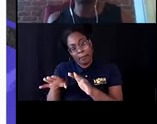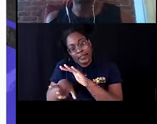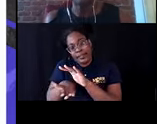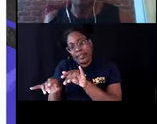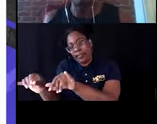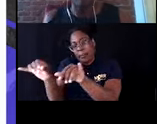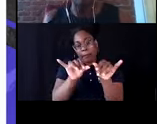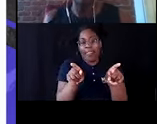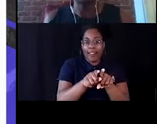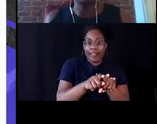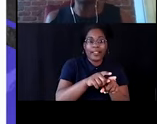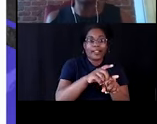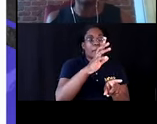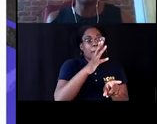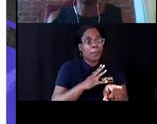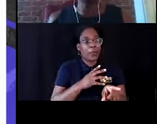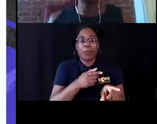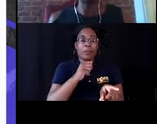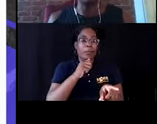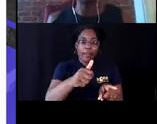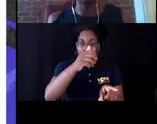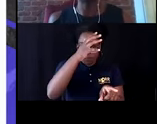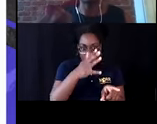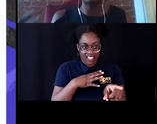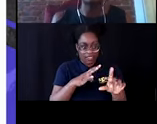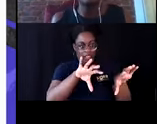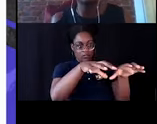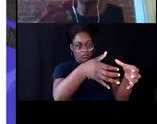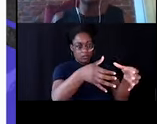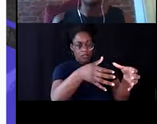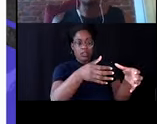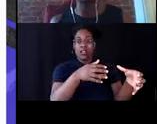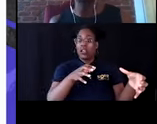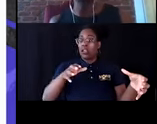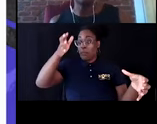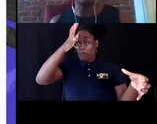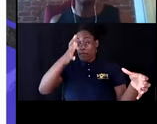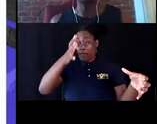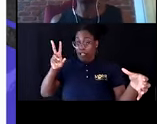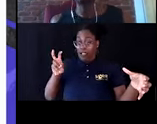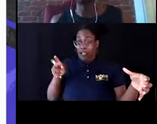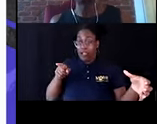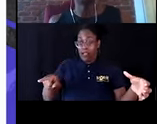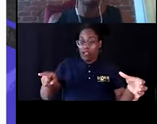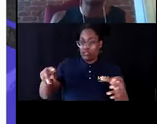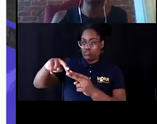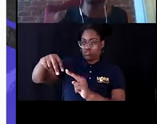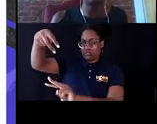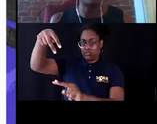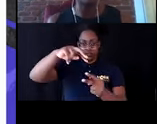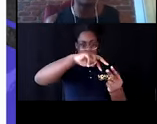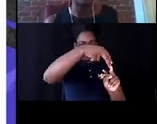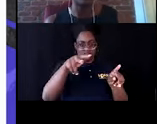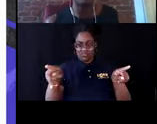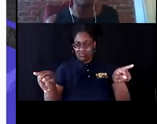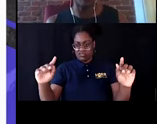as people who are not male, and that to say, oh, your genes are entirely created to make you male because male is the sum total